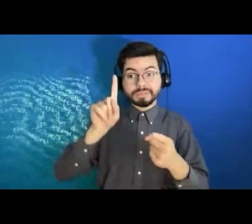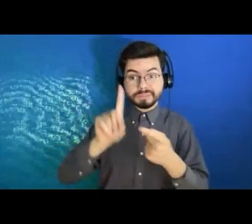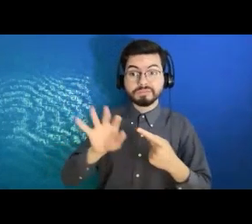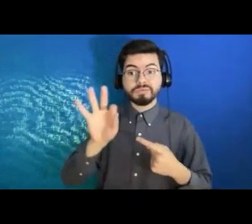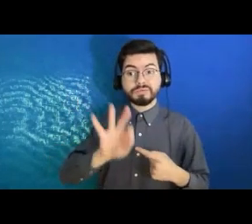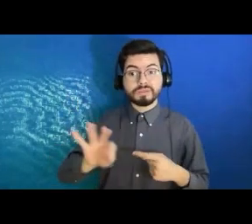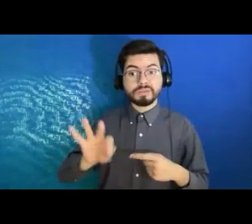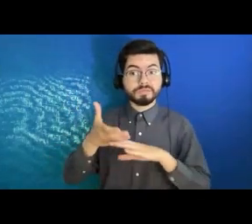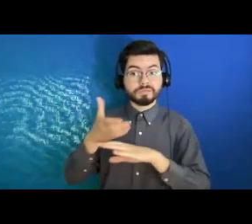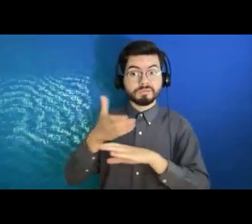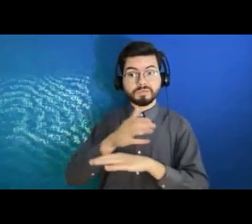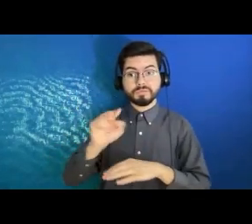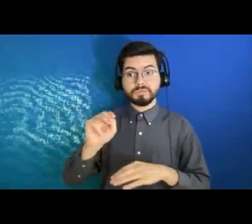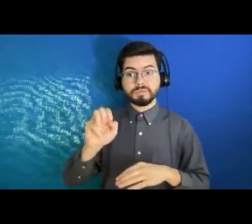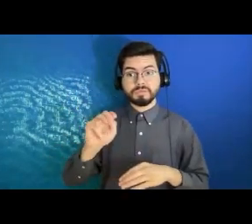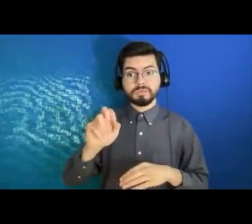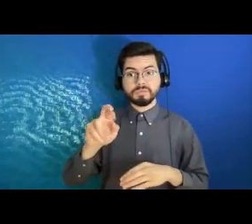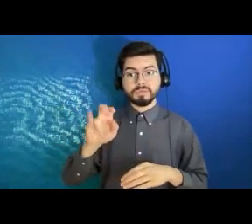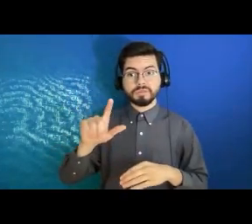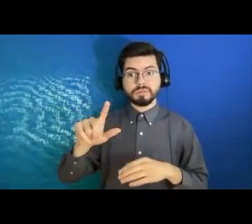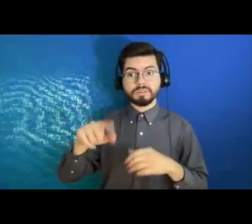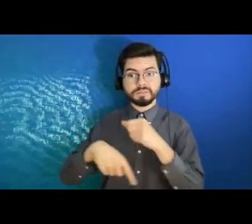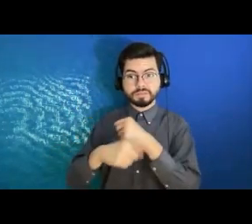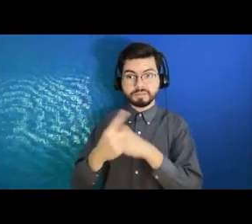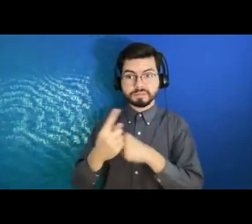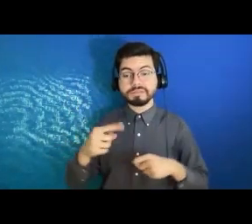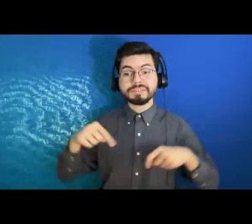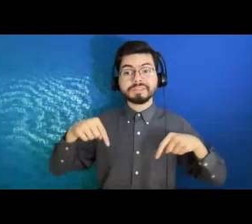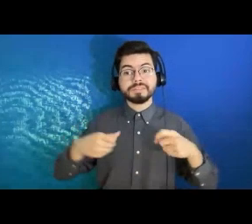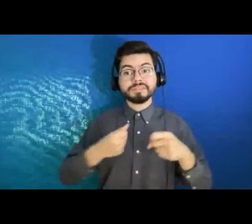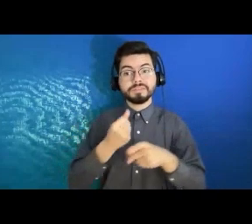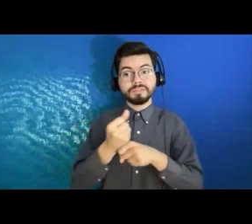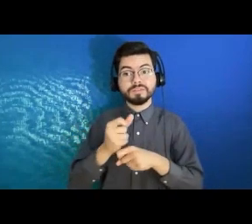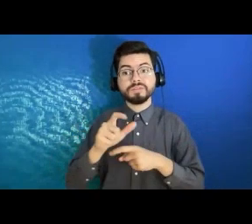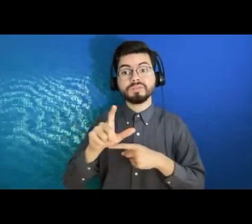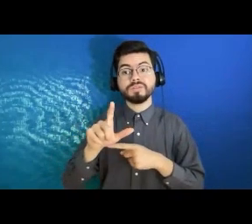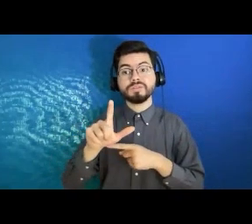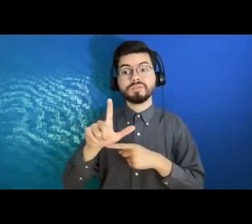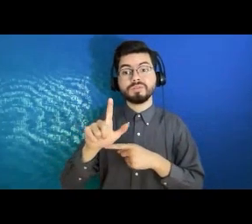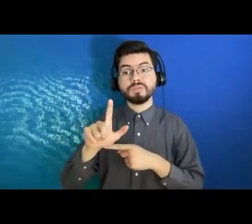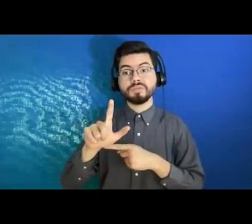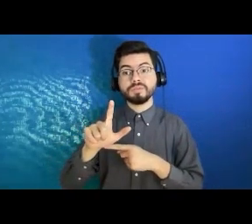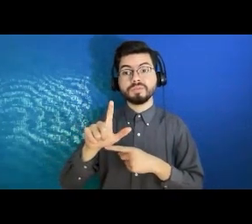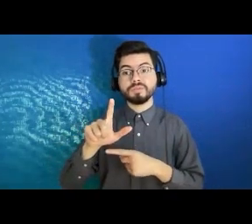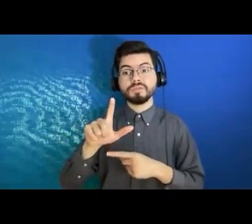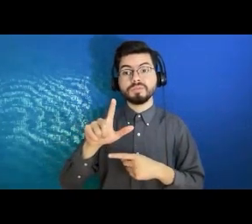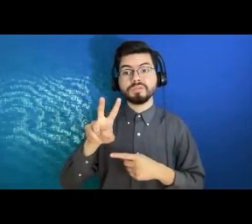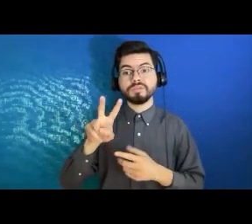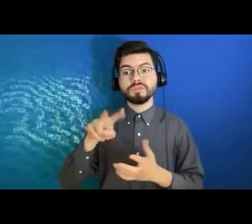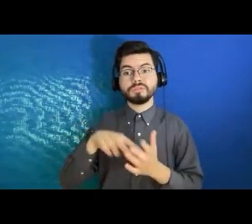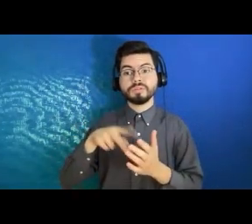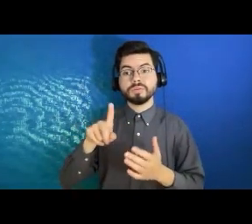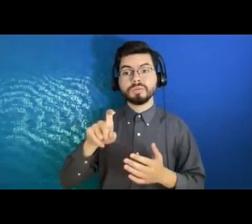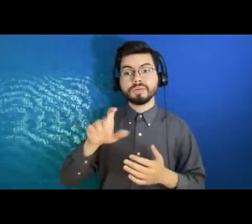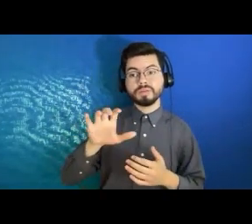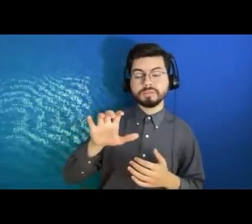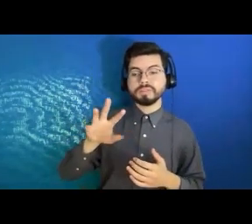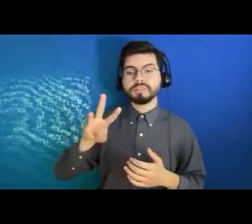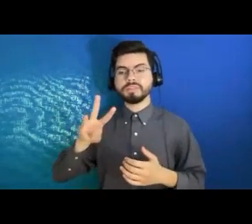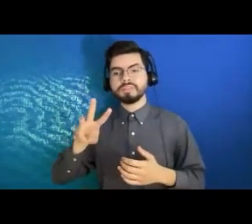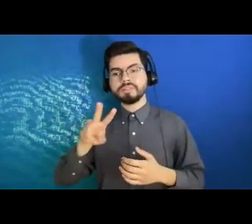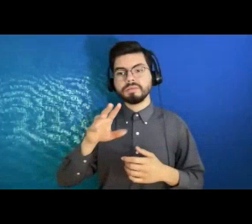have about 2,100 bison that overwintered here and about 600 elk that overwintered here. So in the spring,